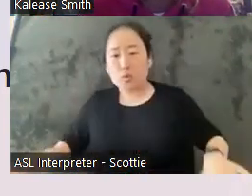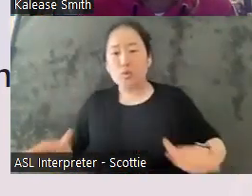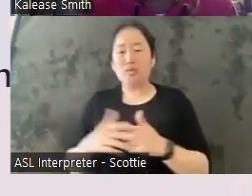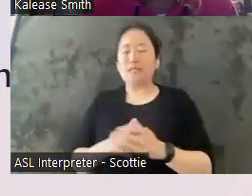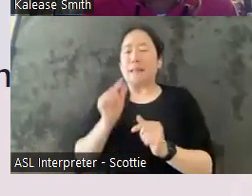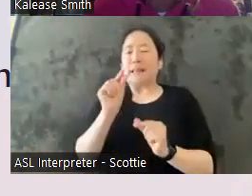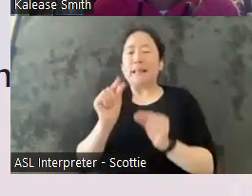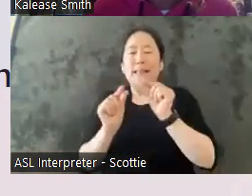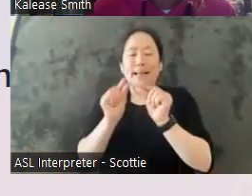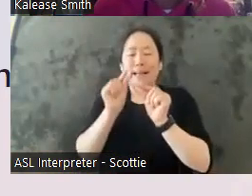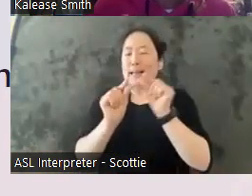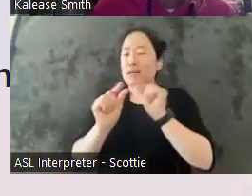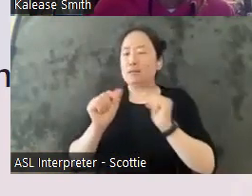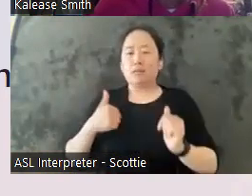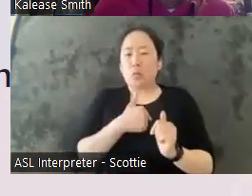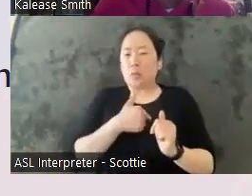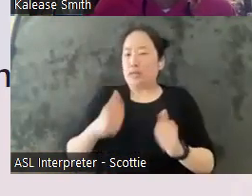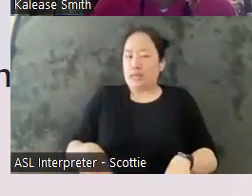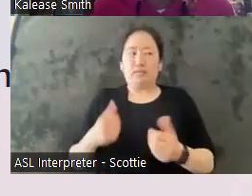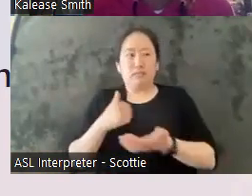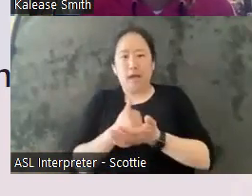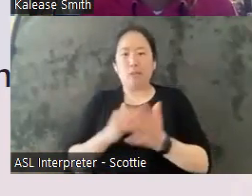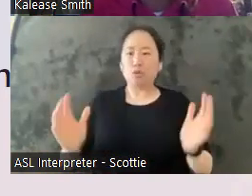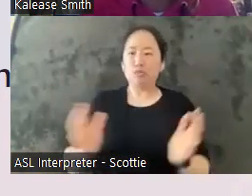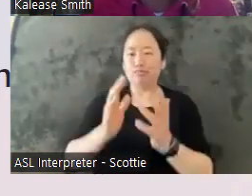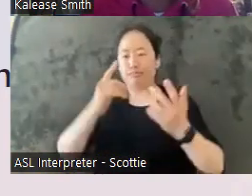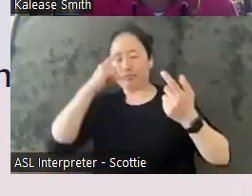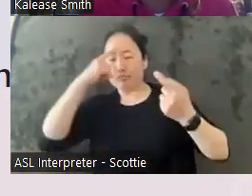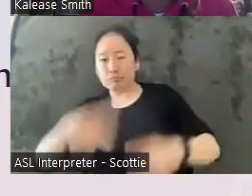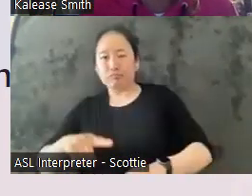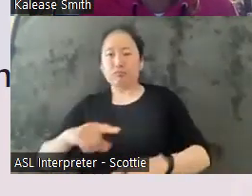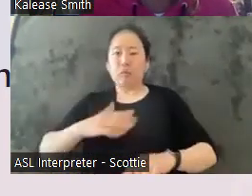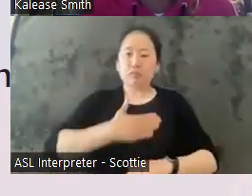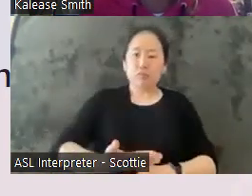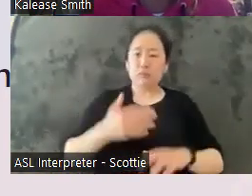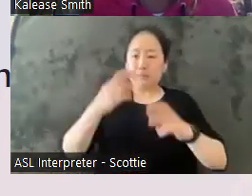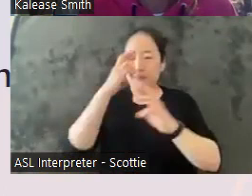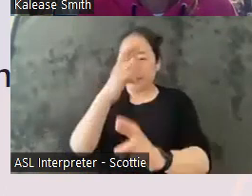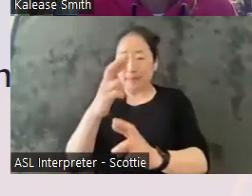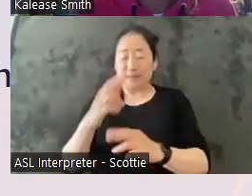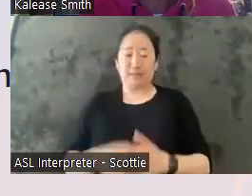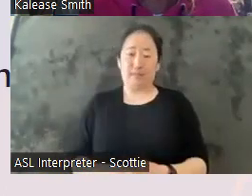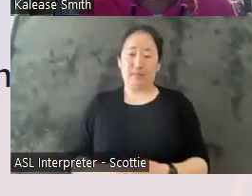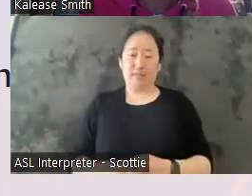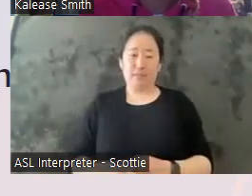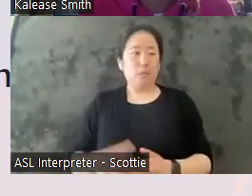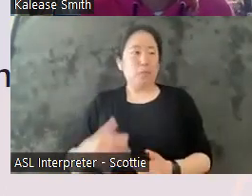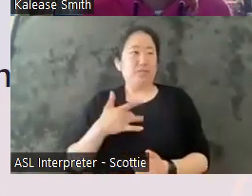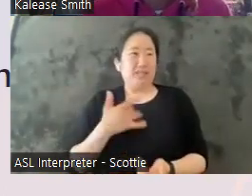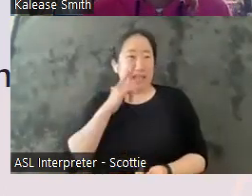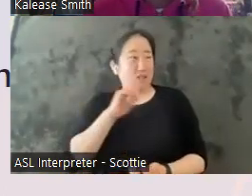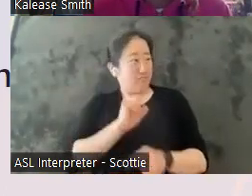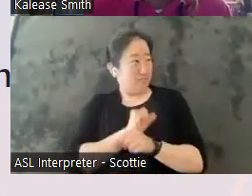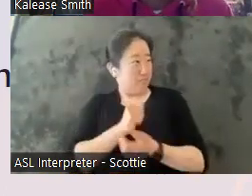all can do to promote consent that we don't even realize would make a huge